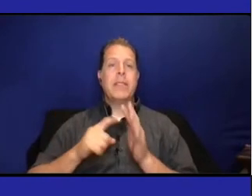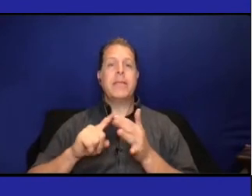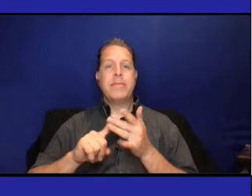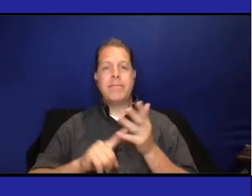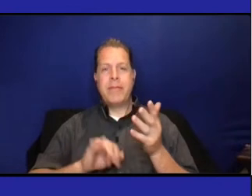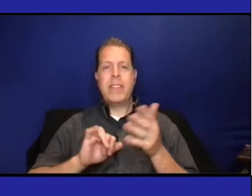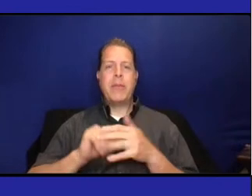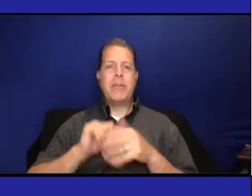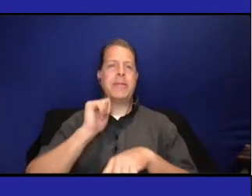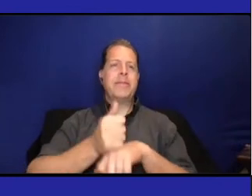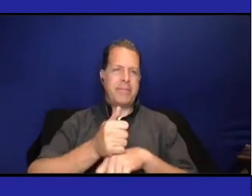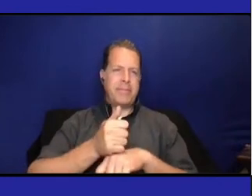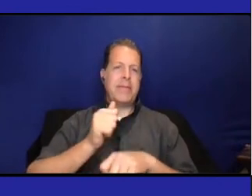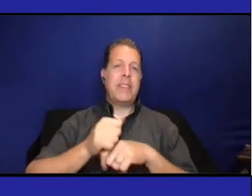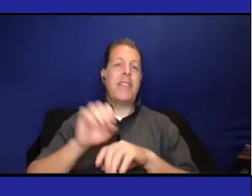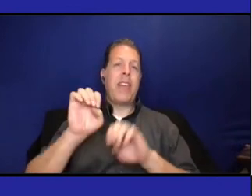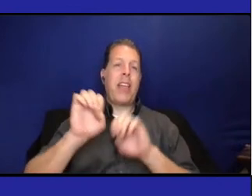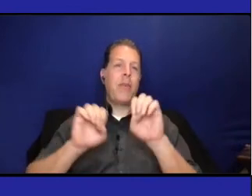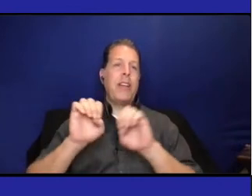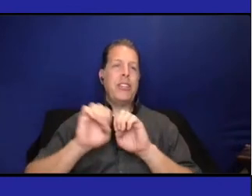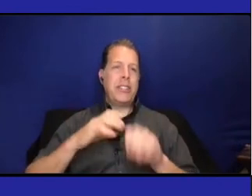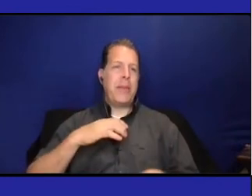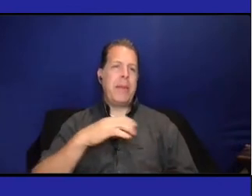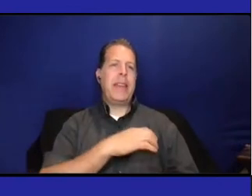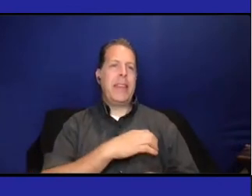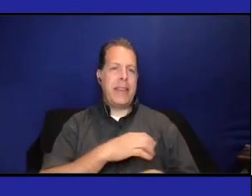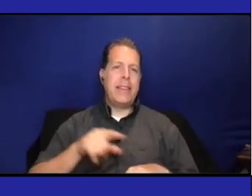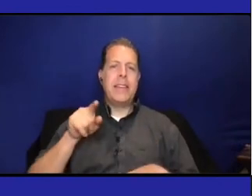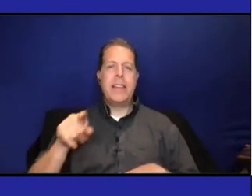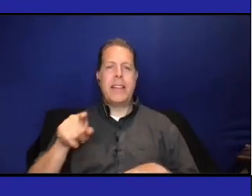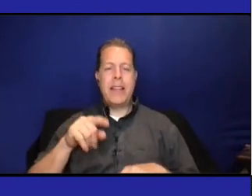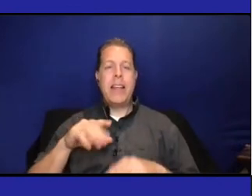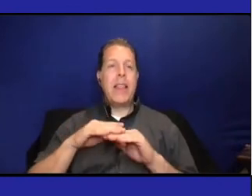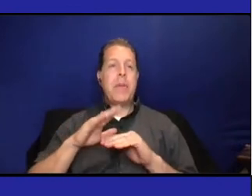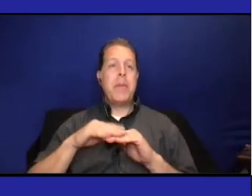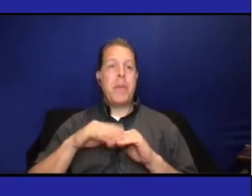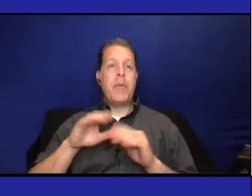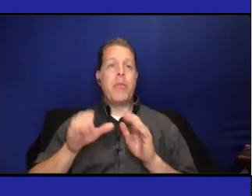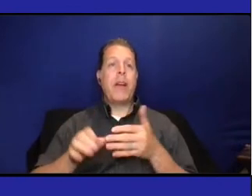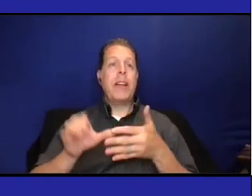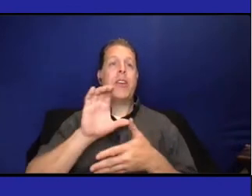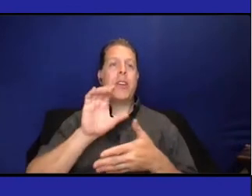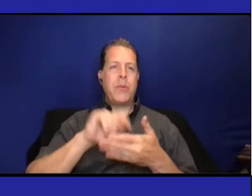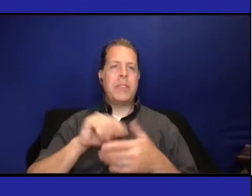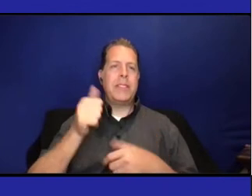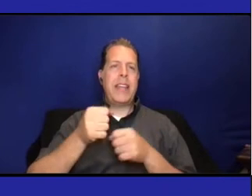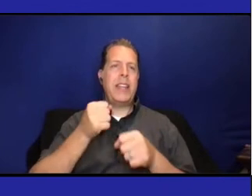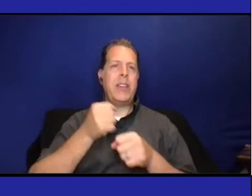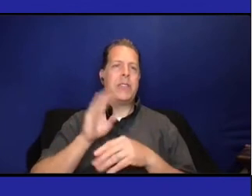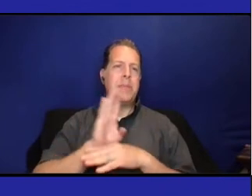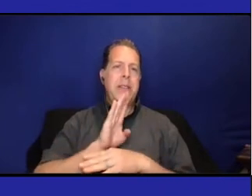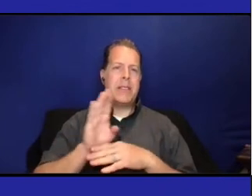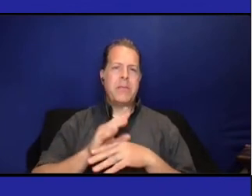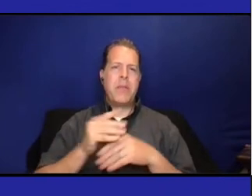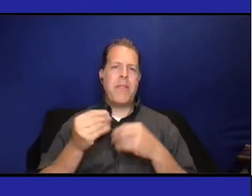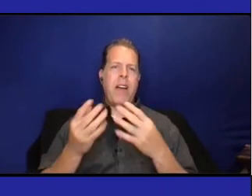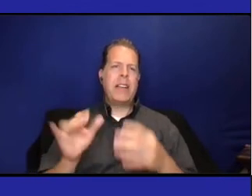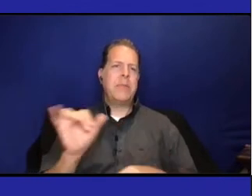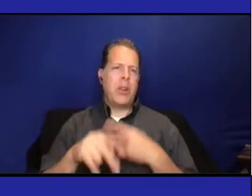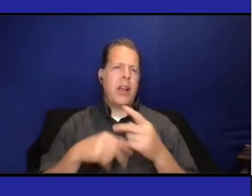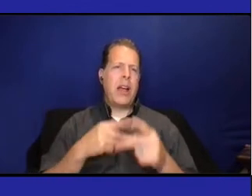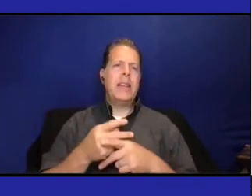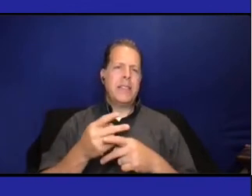the evaluation committee. The minimum criteria was 10 years in business, provided similar programs